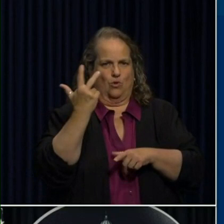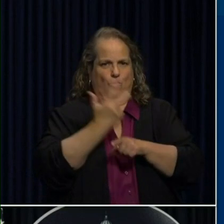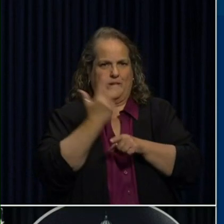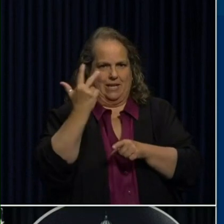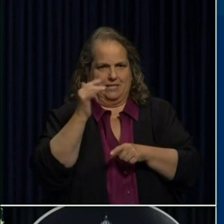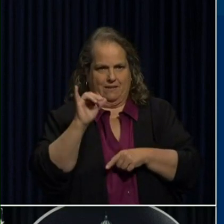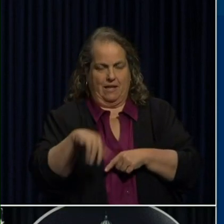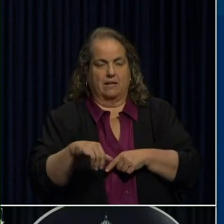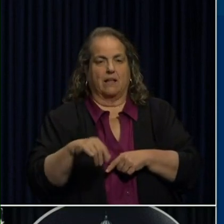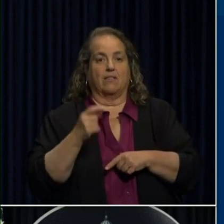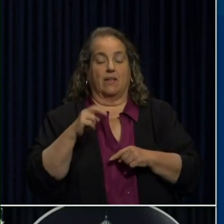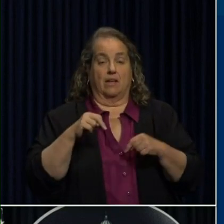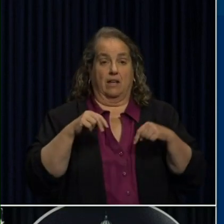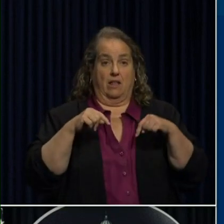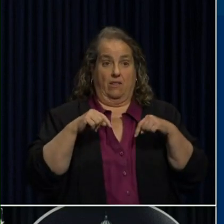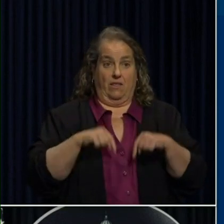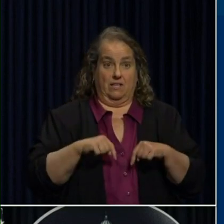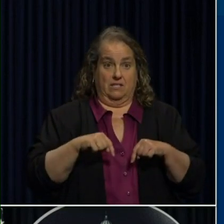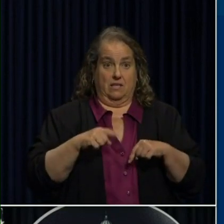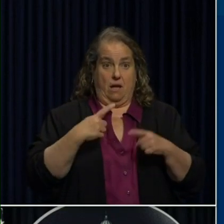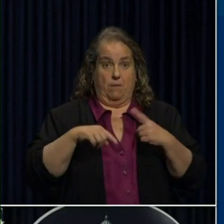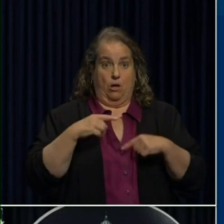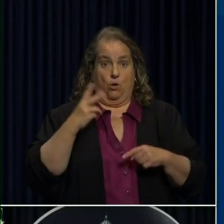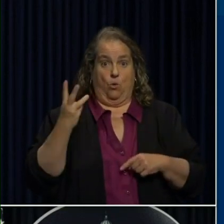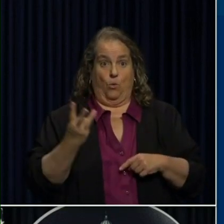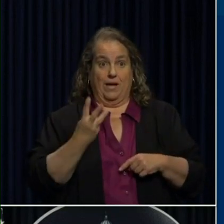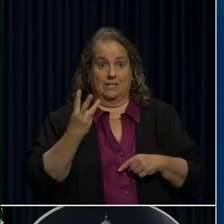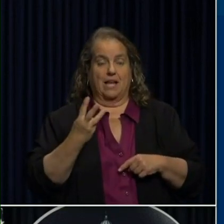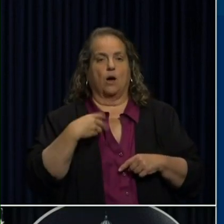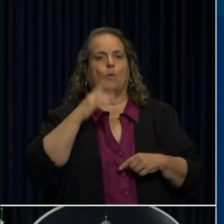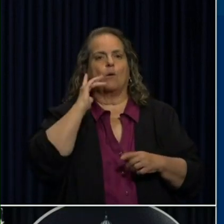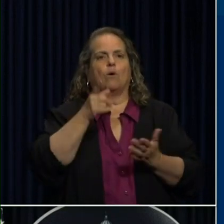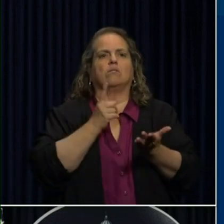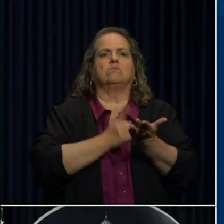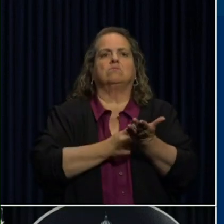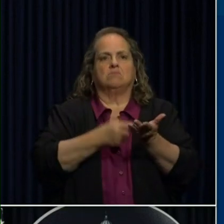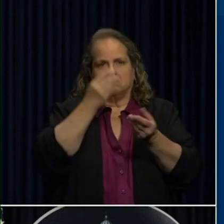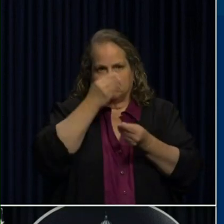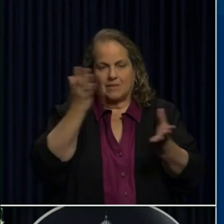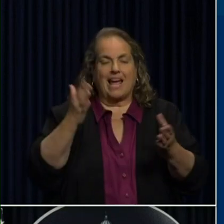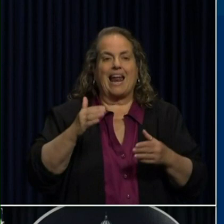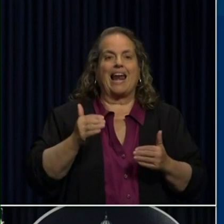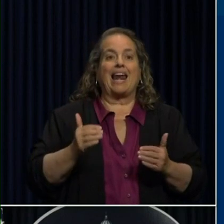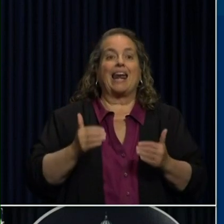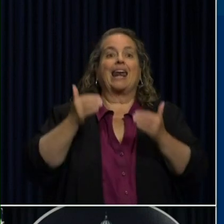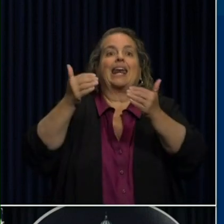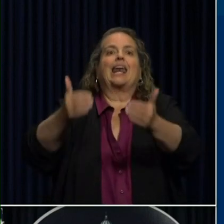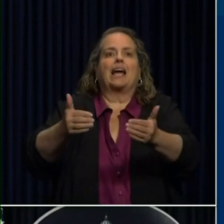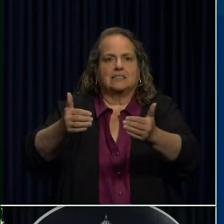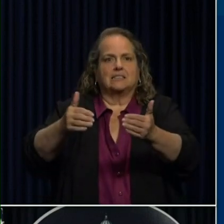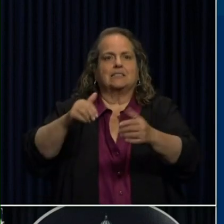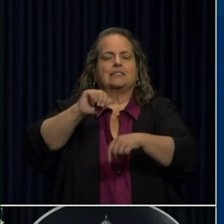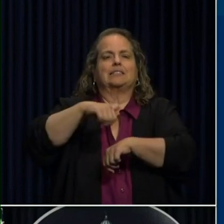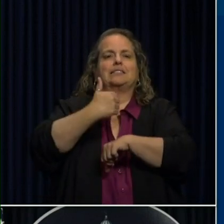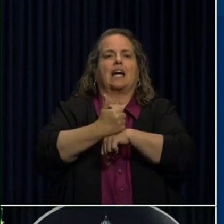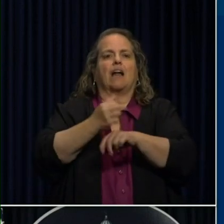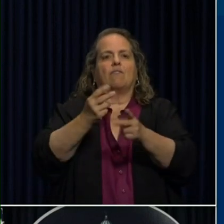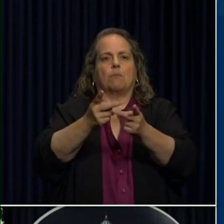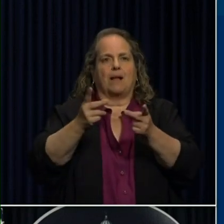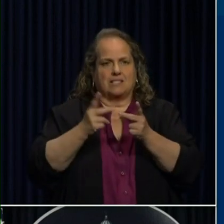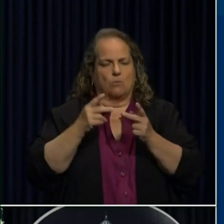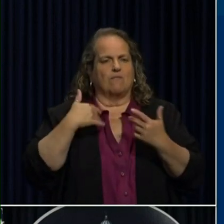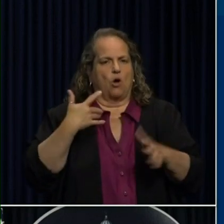then this coming Wednesday, we'll talk about the next set of sites. They've been chosen pretty specifically, and there's going to